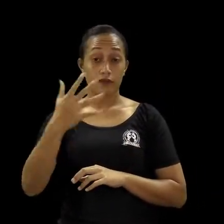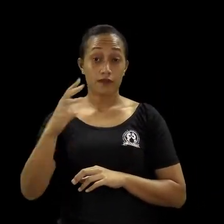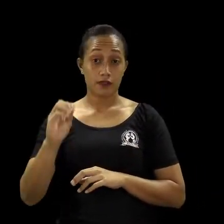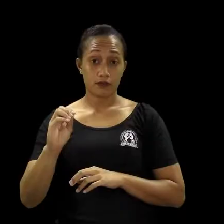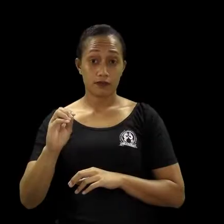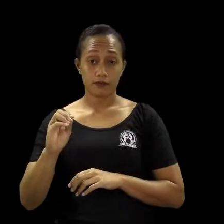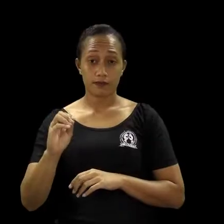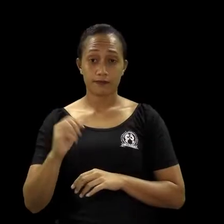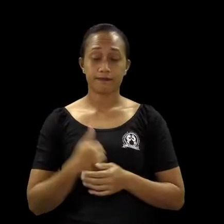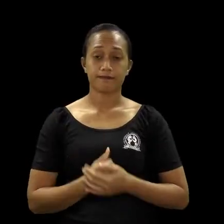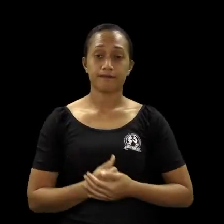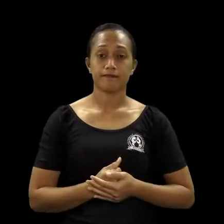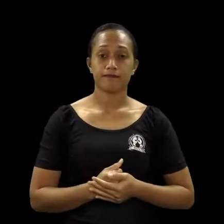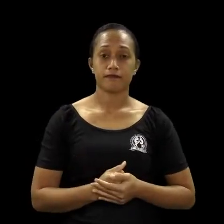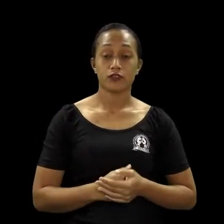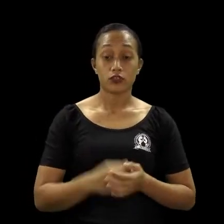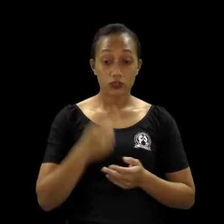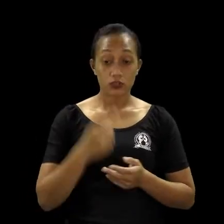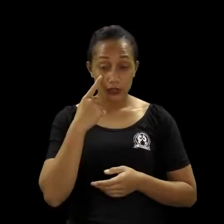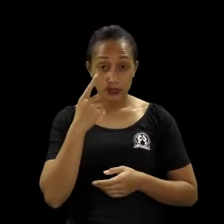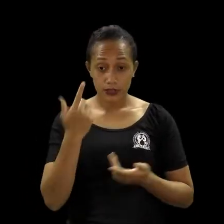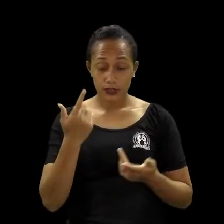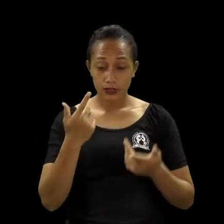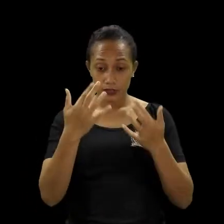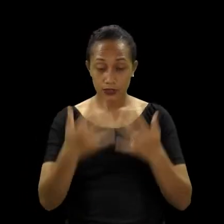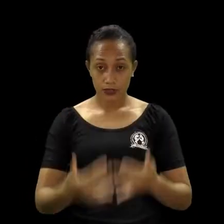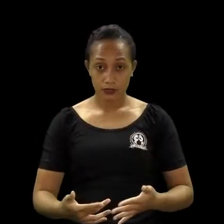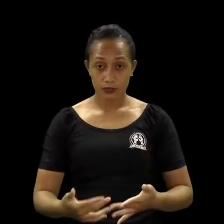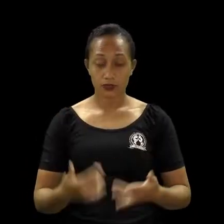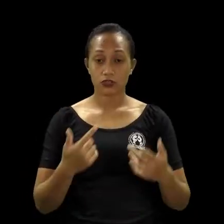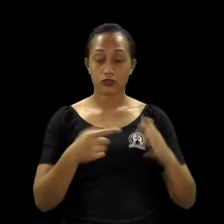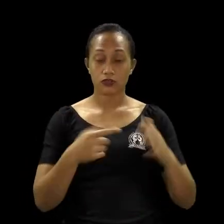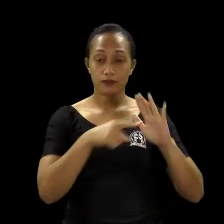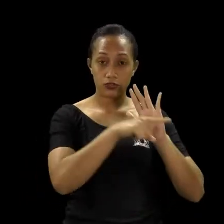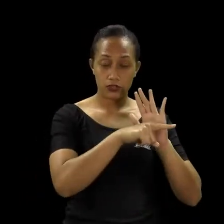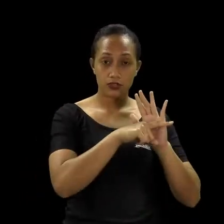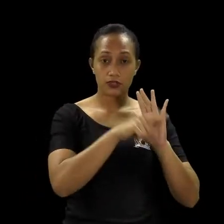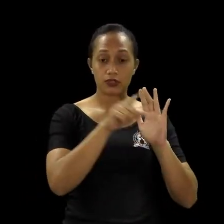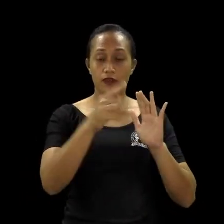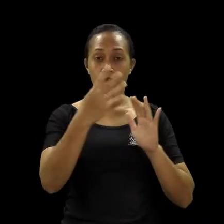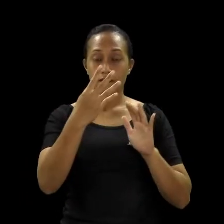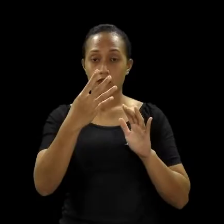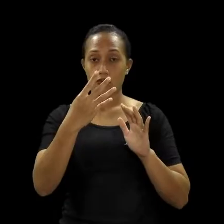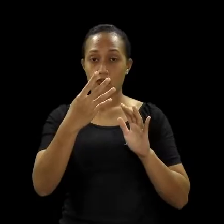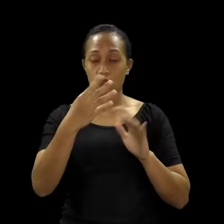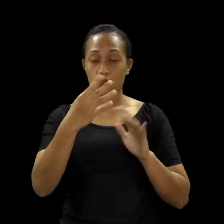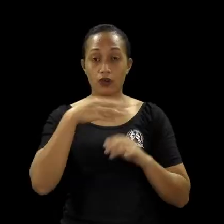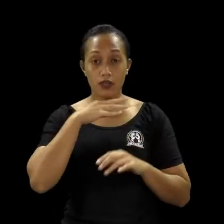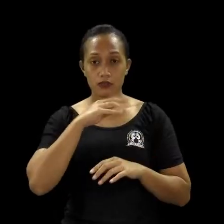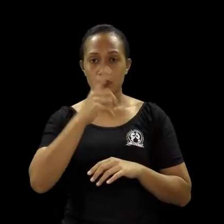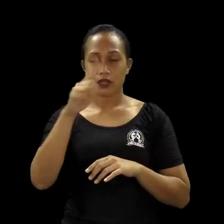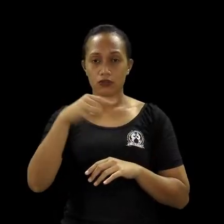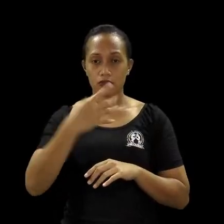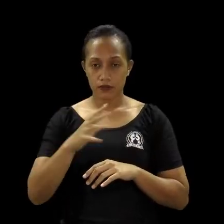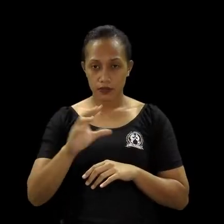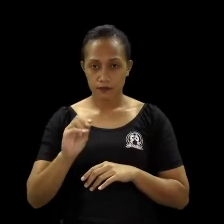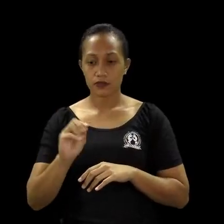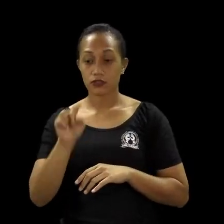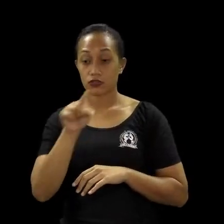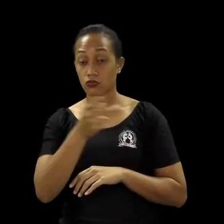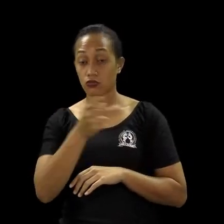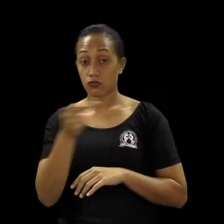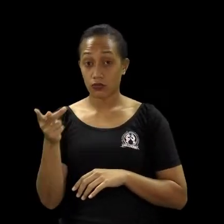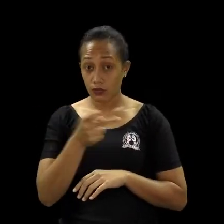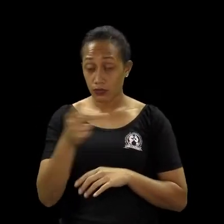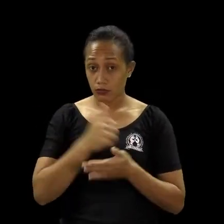450. And so let's see if we could simplify this a little bit. We're subtracting 400 and we're subtracting 150. So